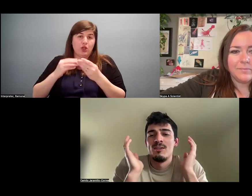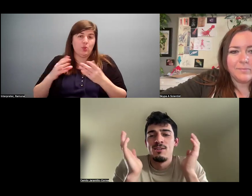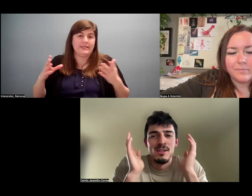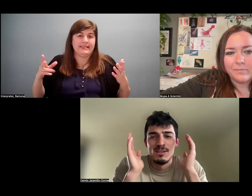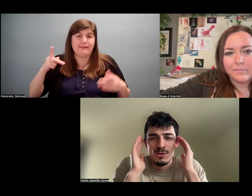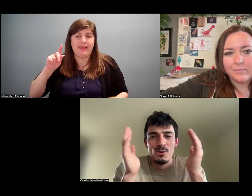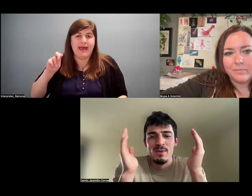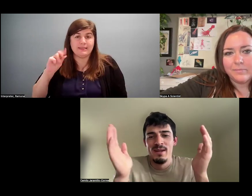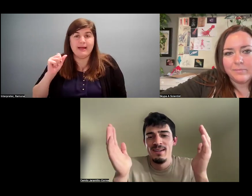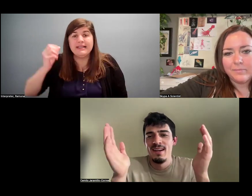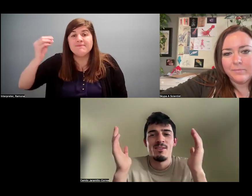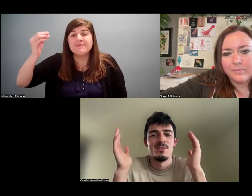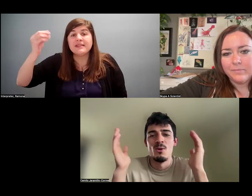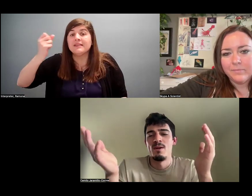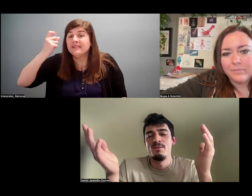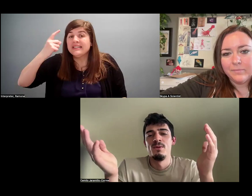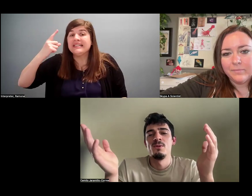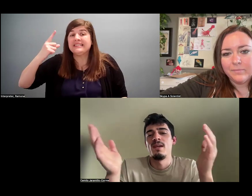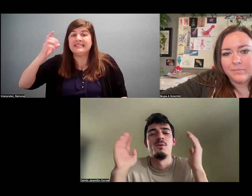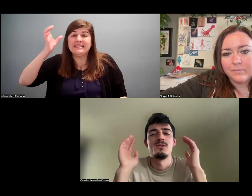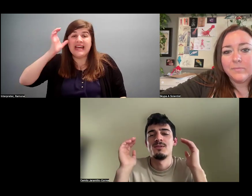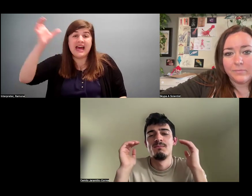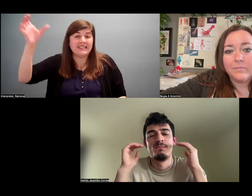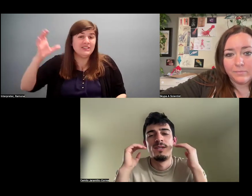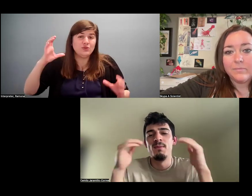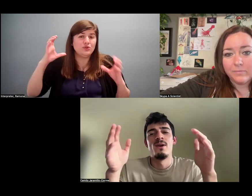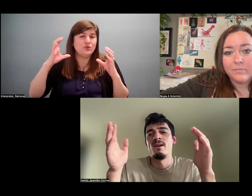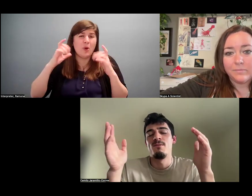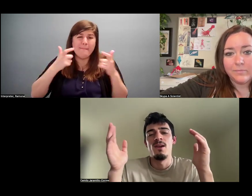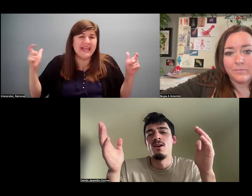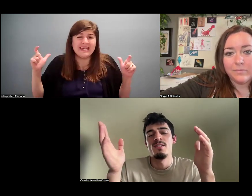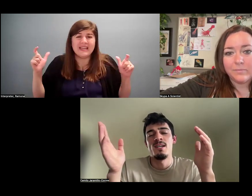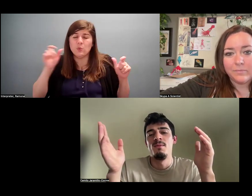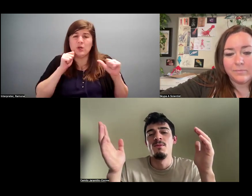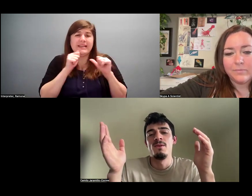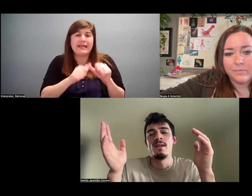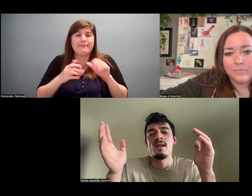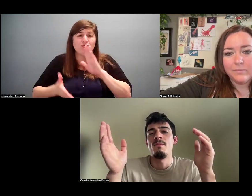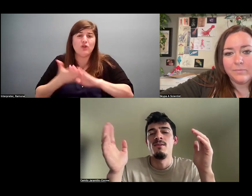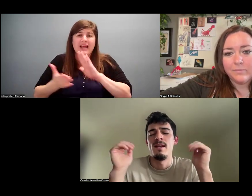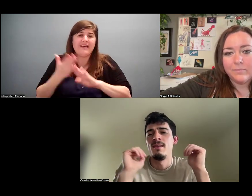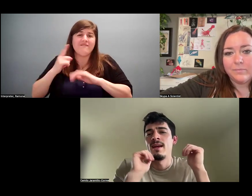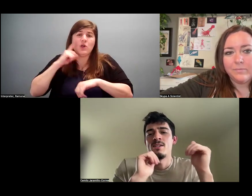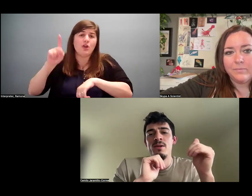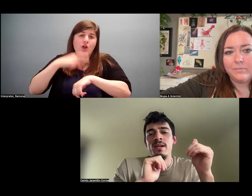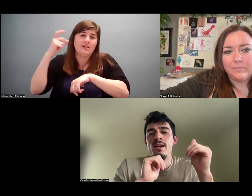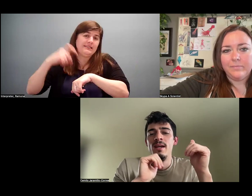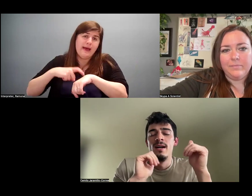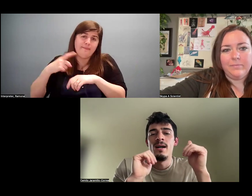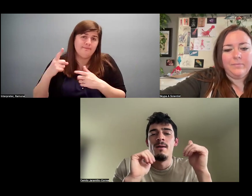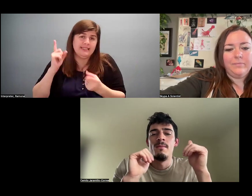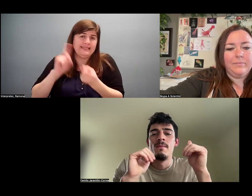is that the sun is so big, it has so much fuel that it will just keep running for a long time before that happens. And I think